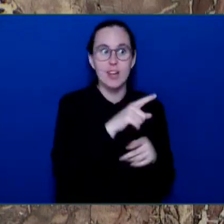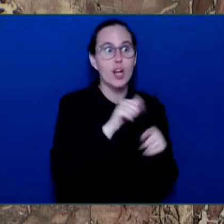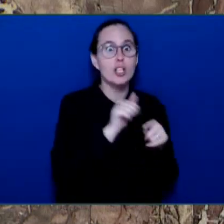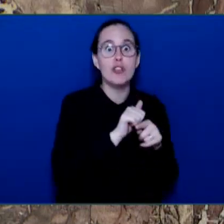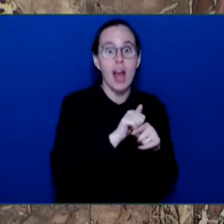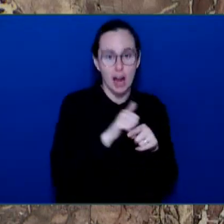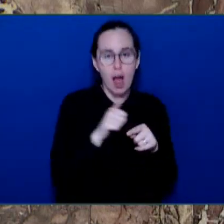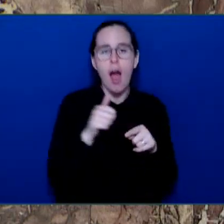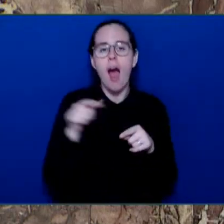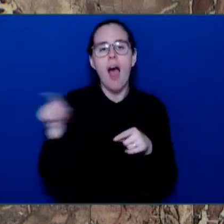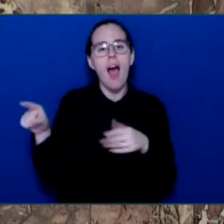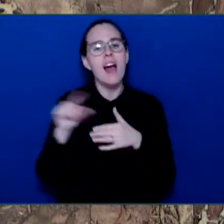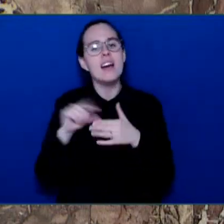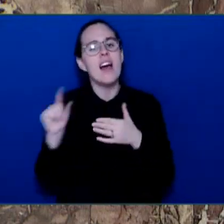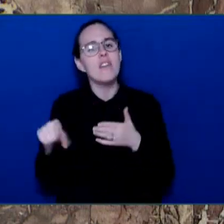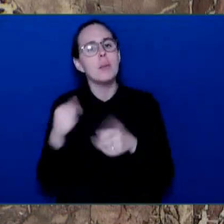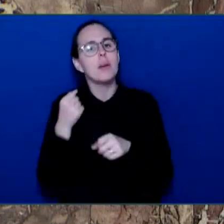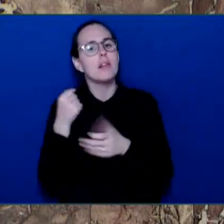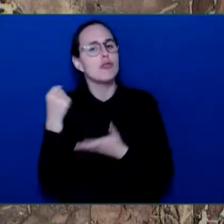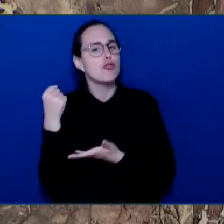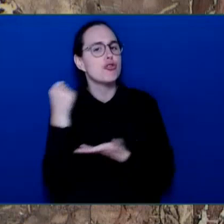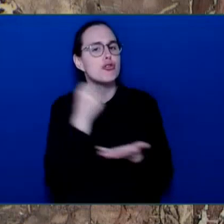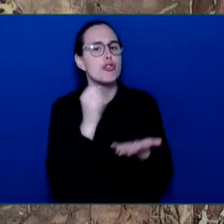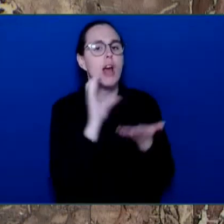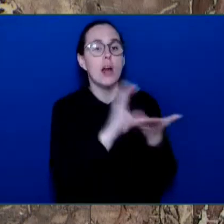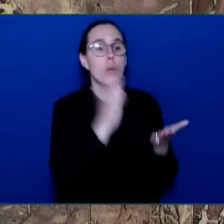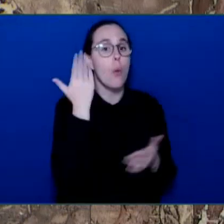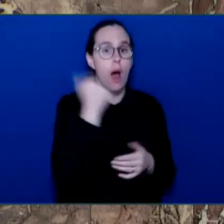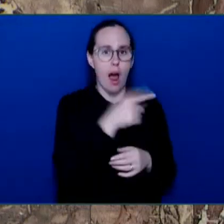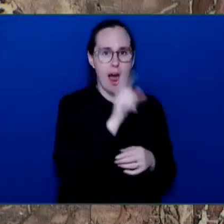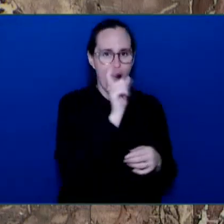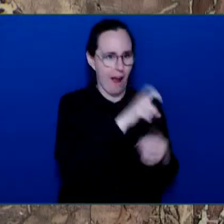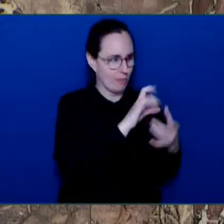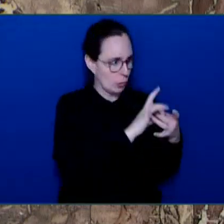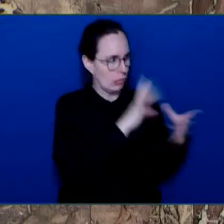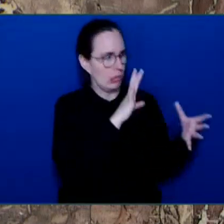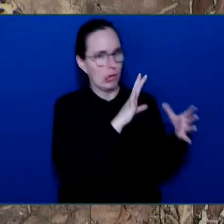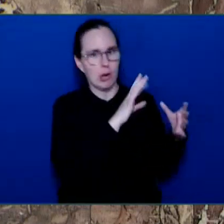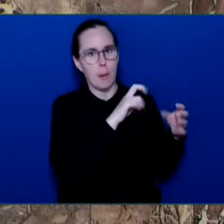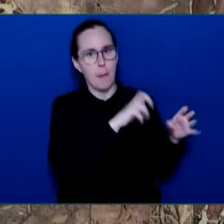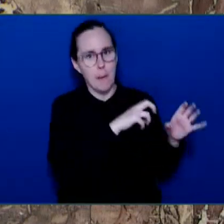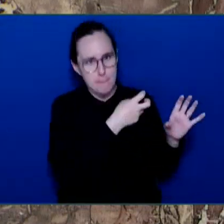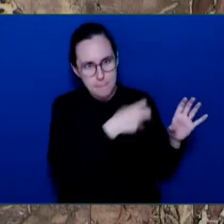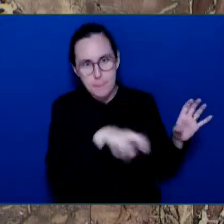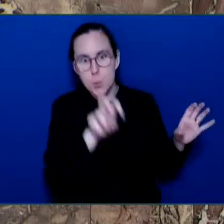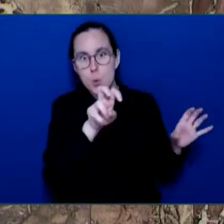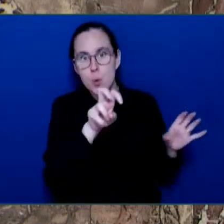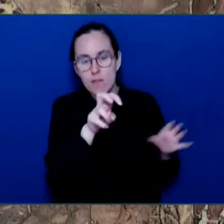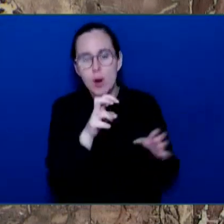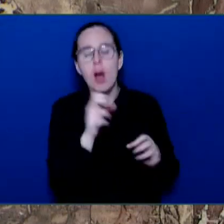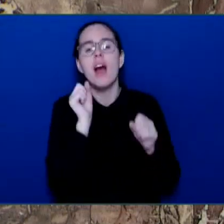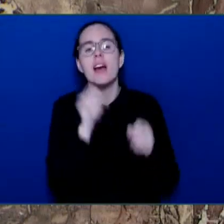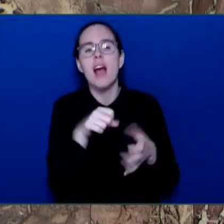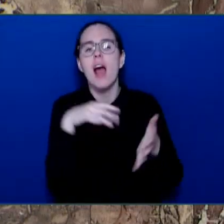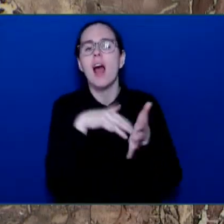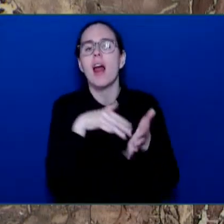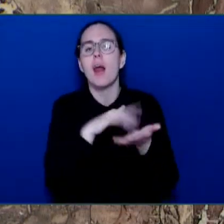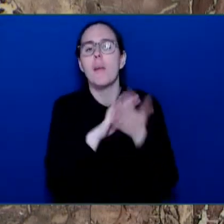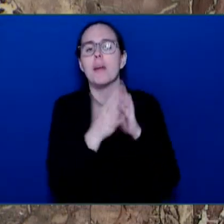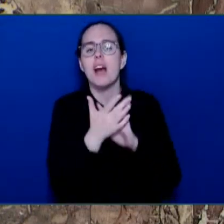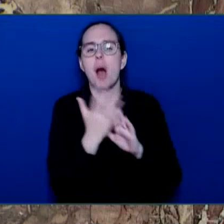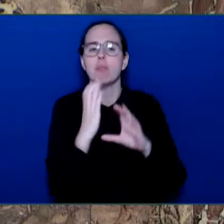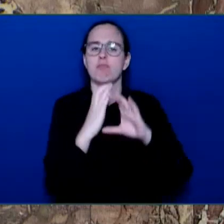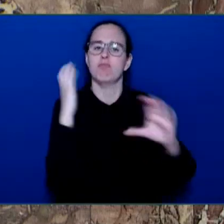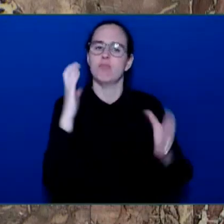training, to then have the training, the course paid, and they're now both commercial truck drivers in the north. Something that is badly